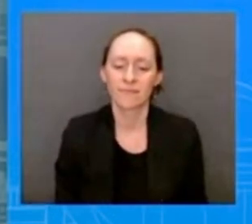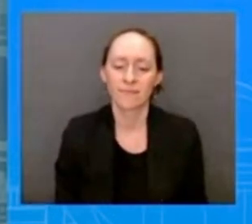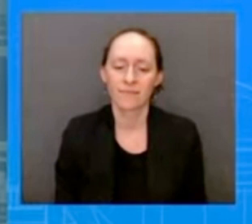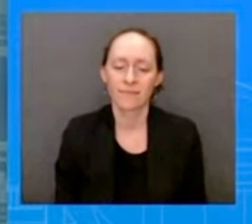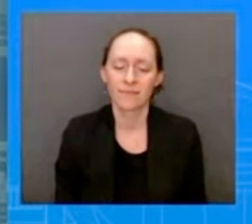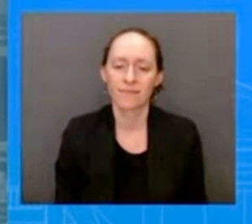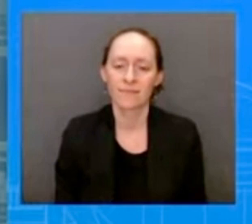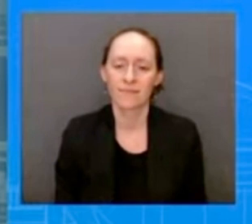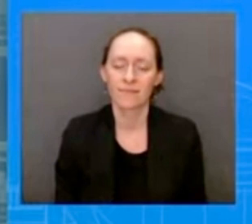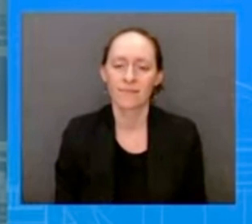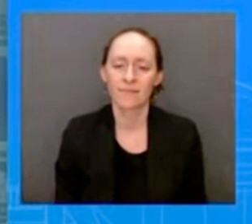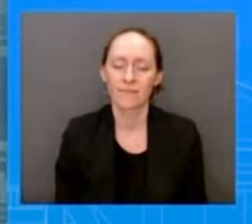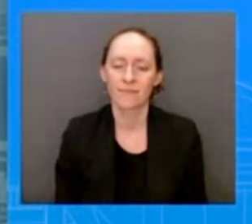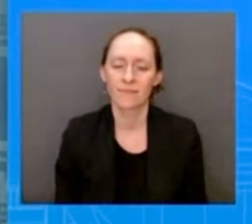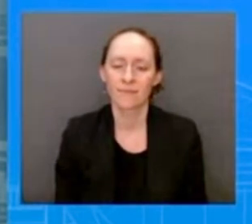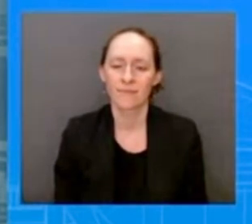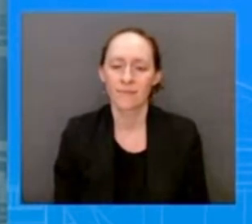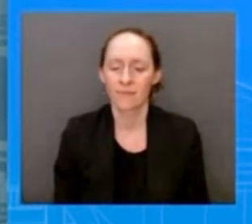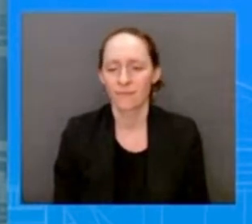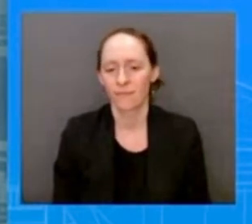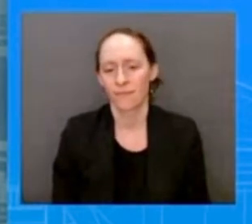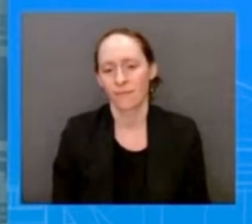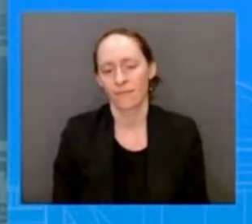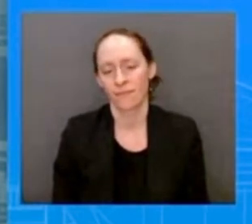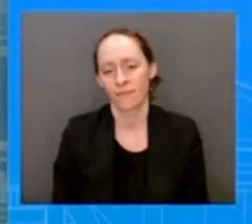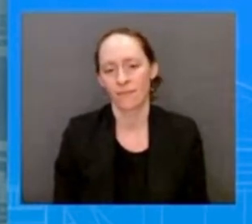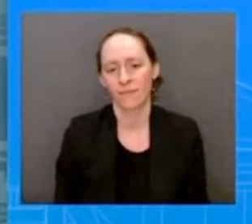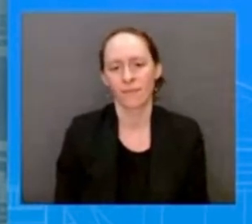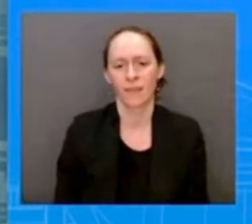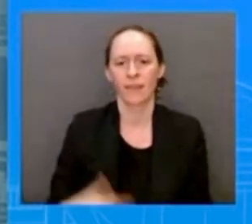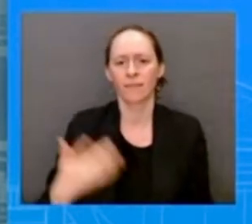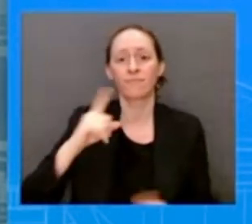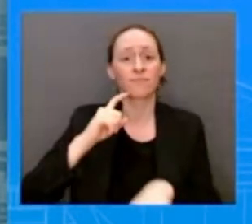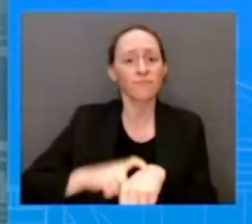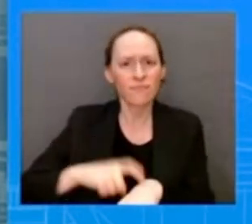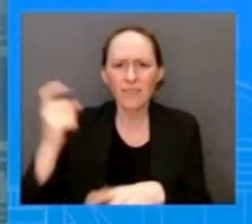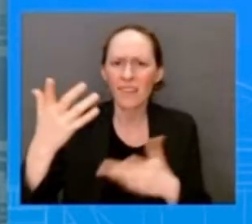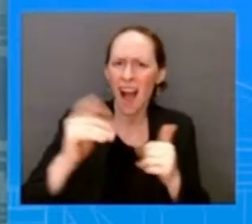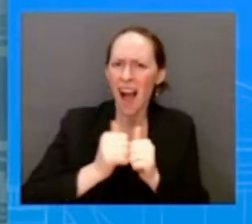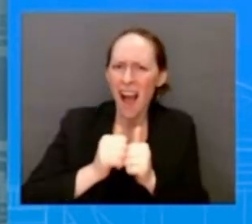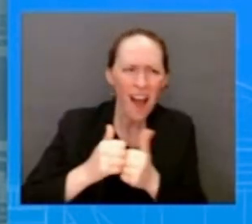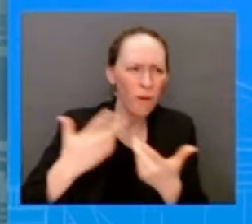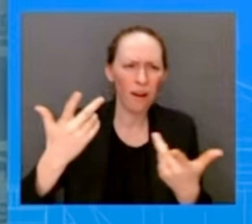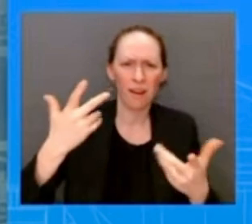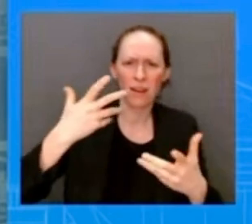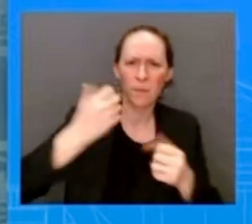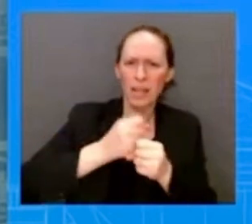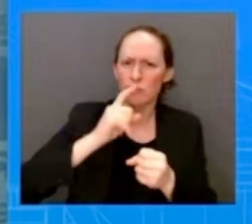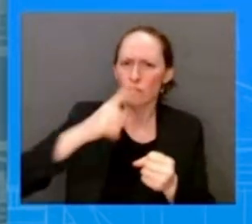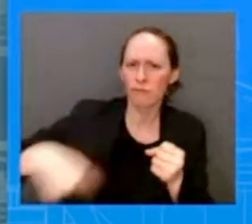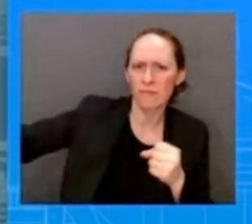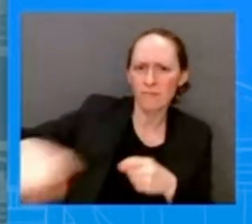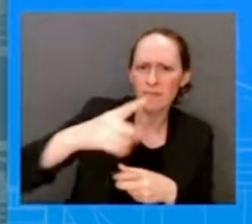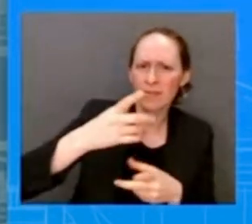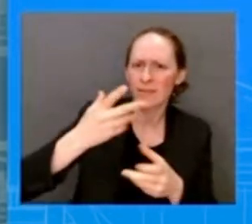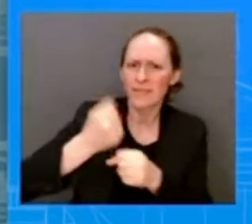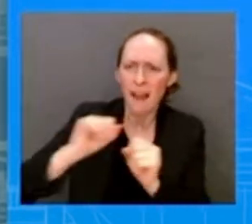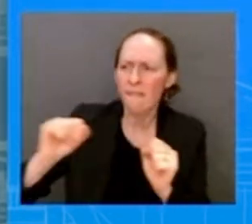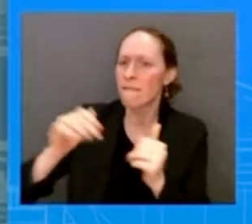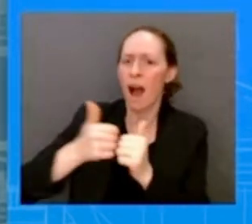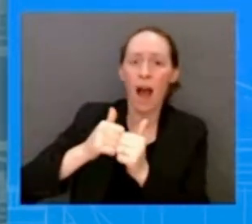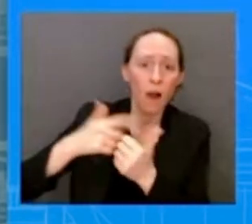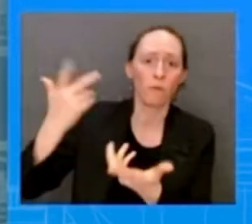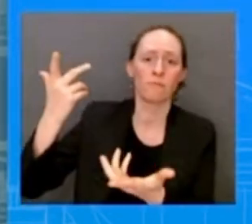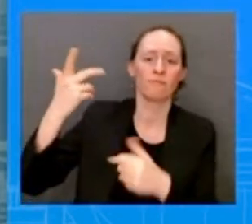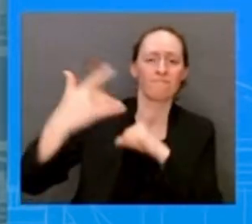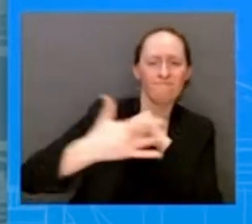federal government, and away from those who can and should not have to bear it, including local governments, tribal